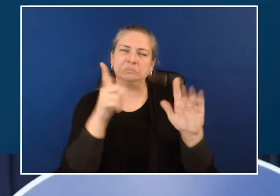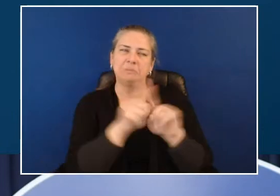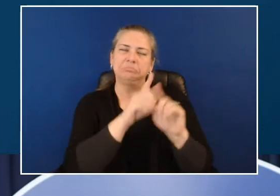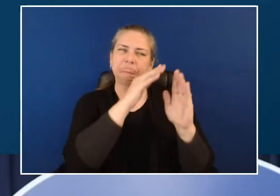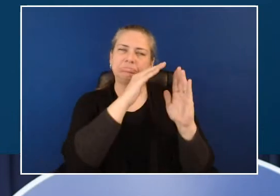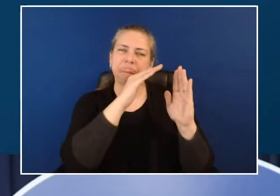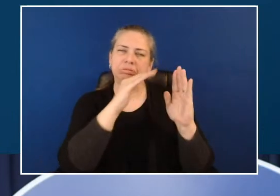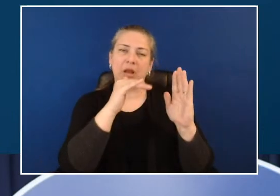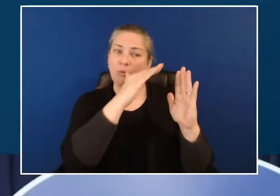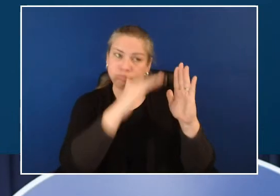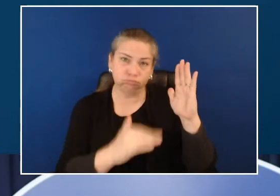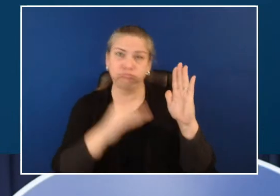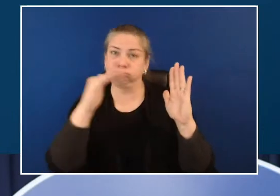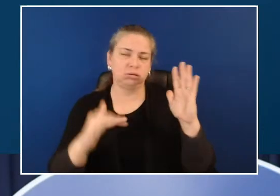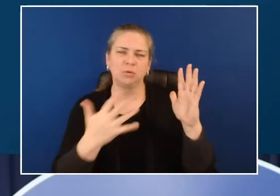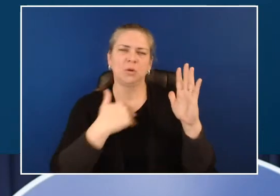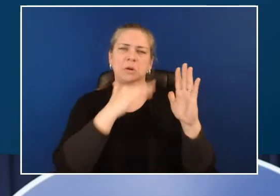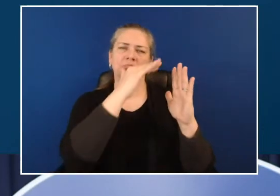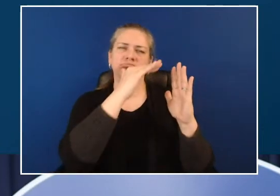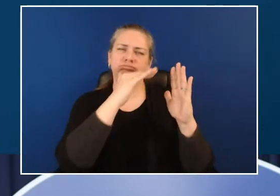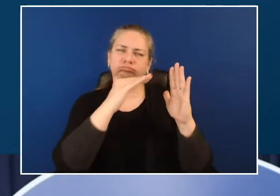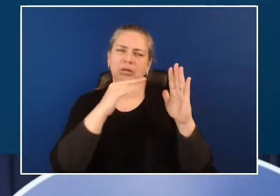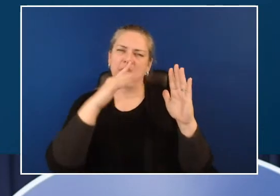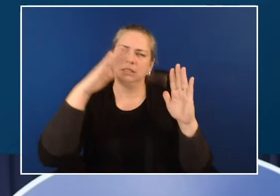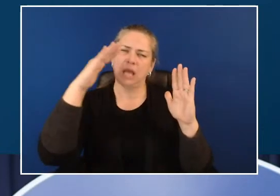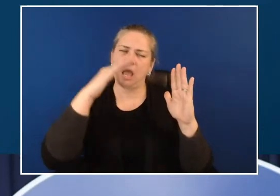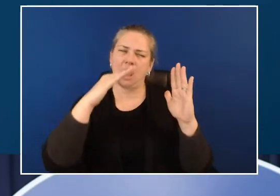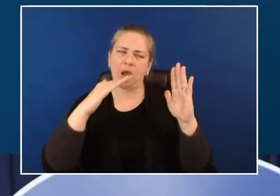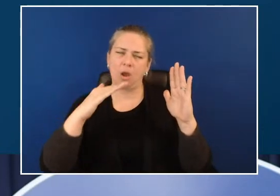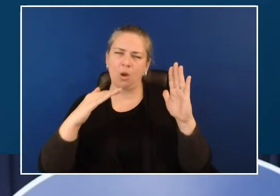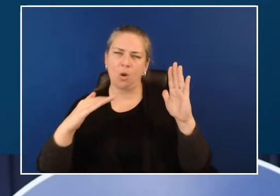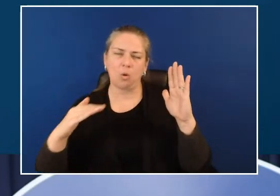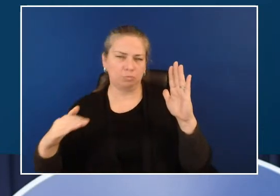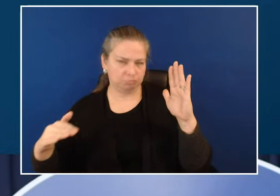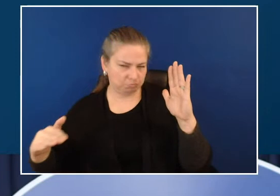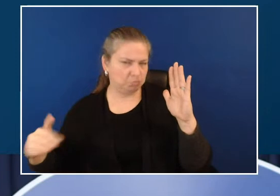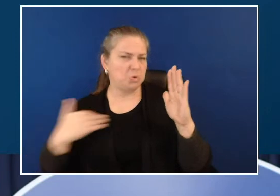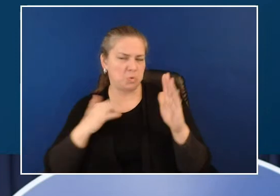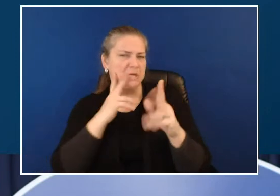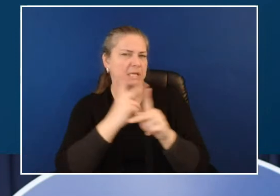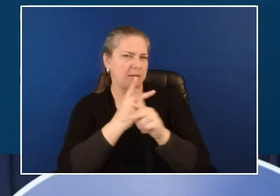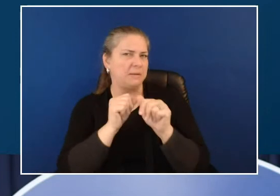a real decline that we expect to continue to decline.